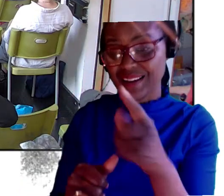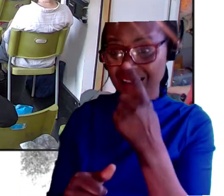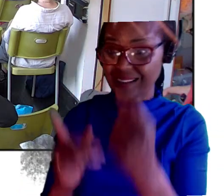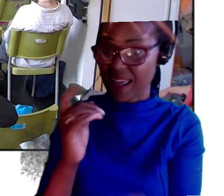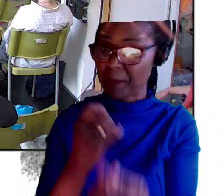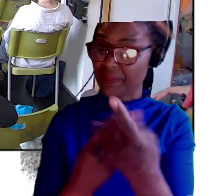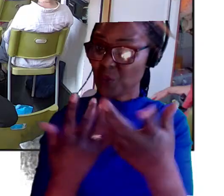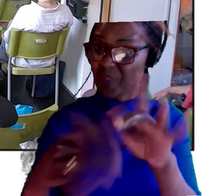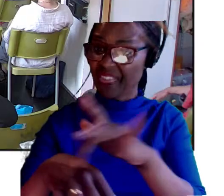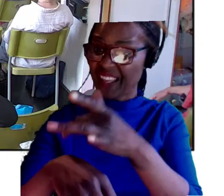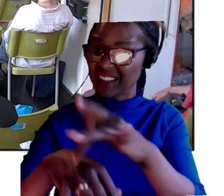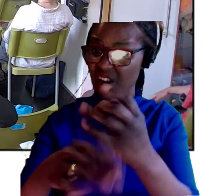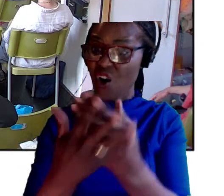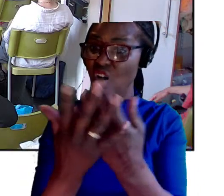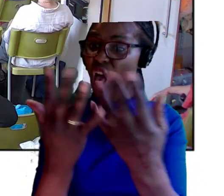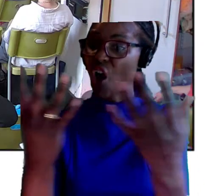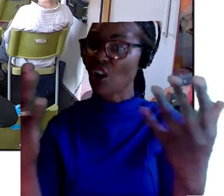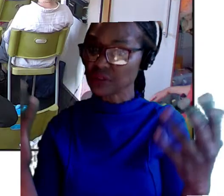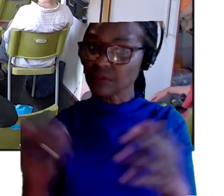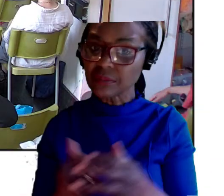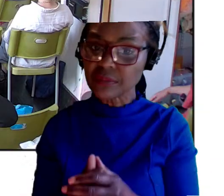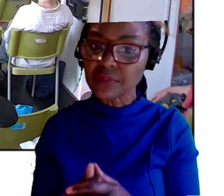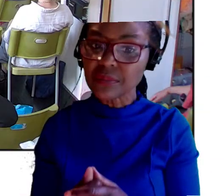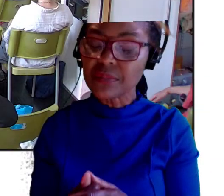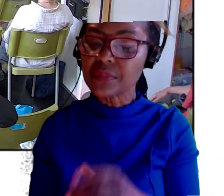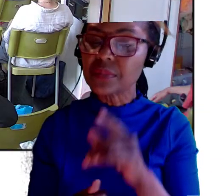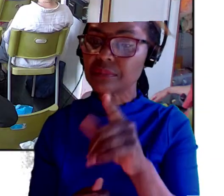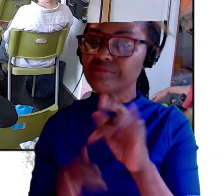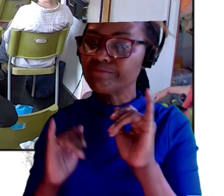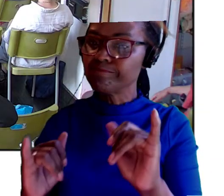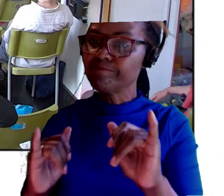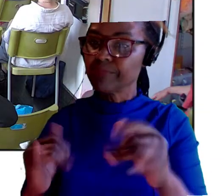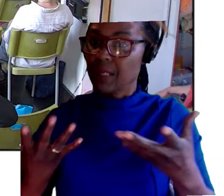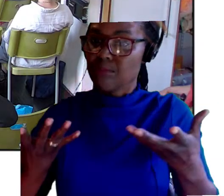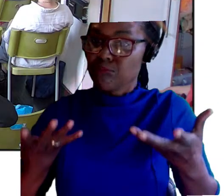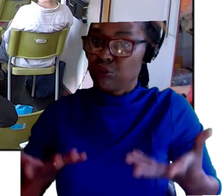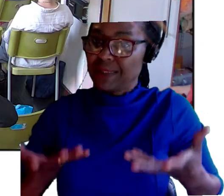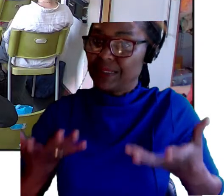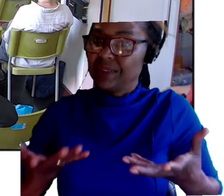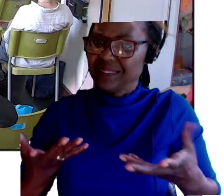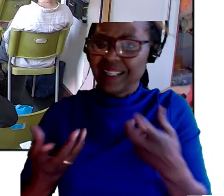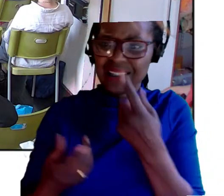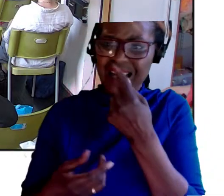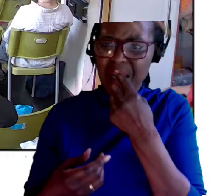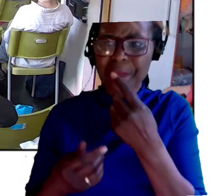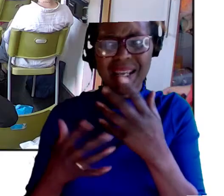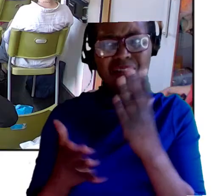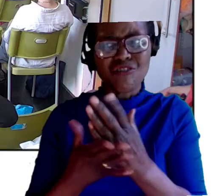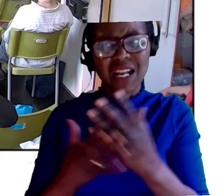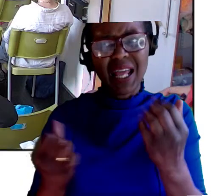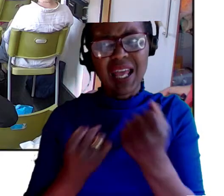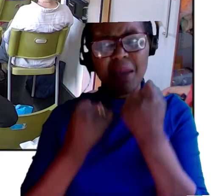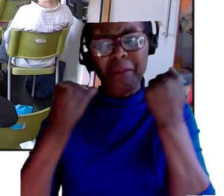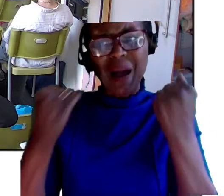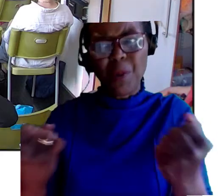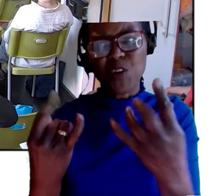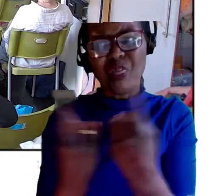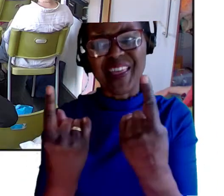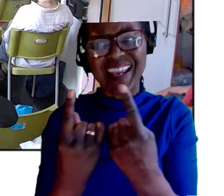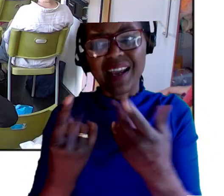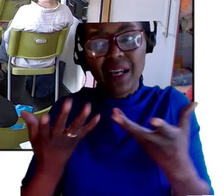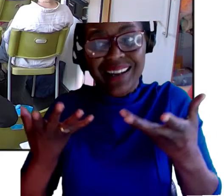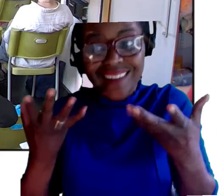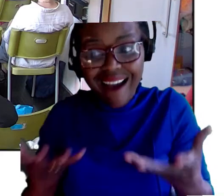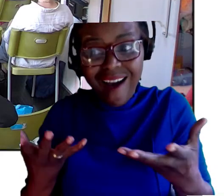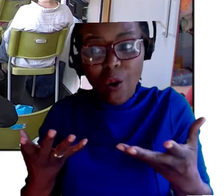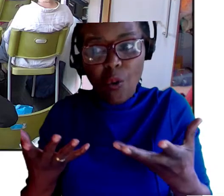Your greatest weapon in theatre is the present. That's the most powerful thing you have. So you've